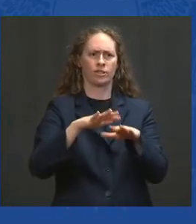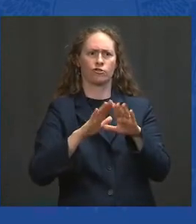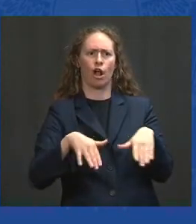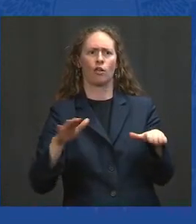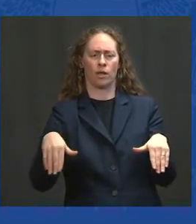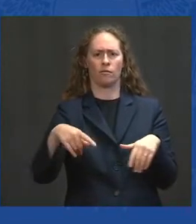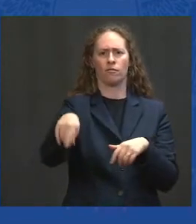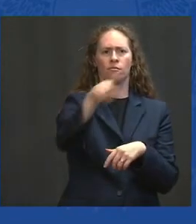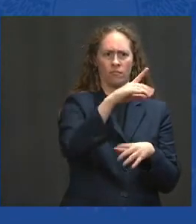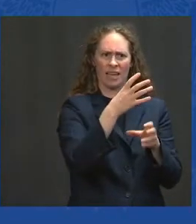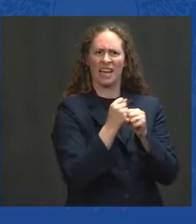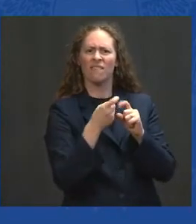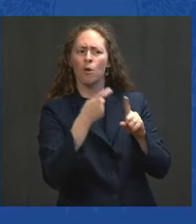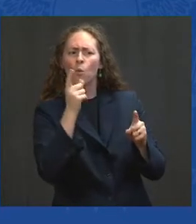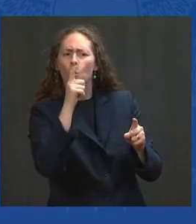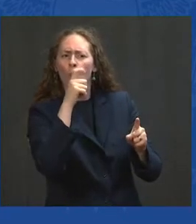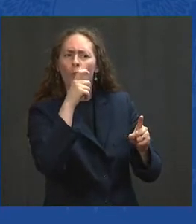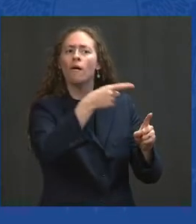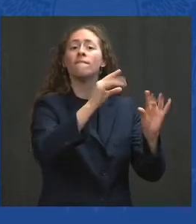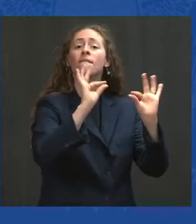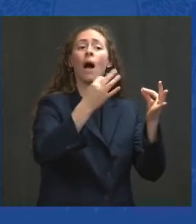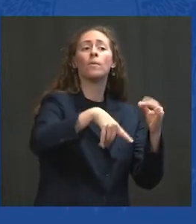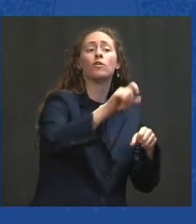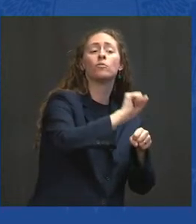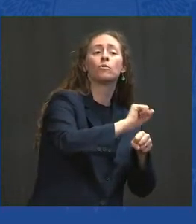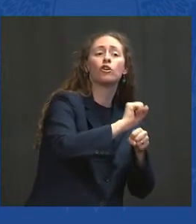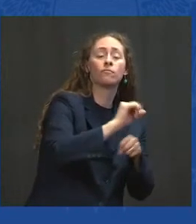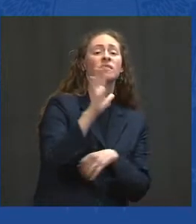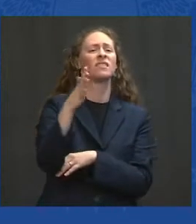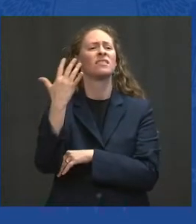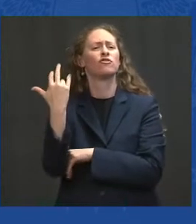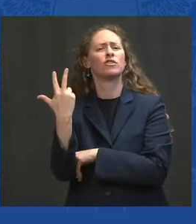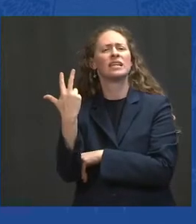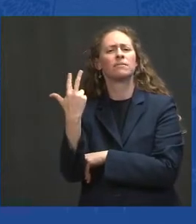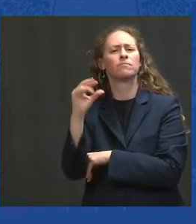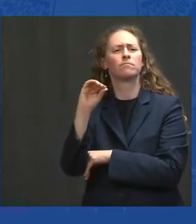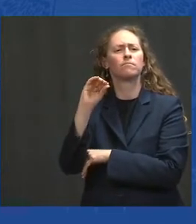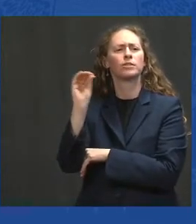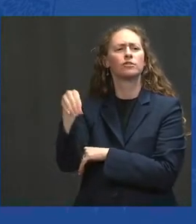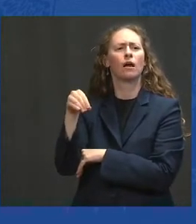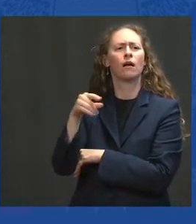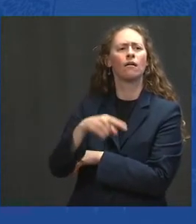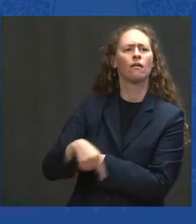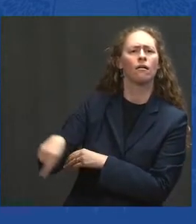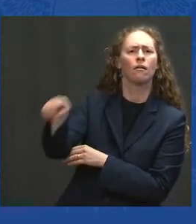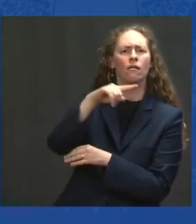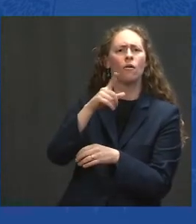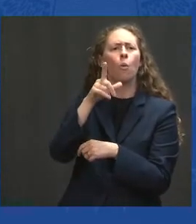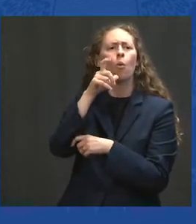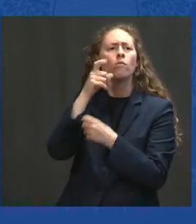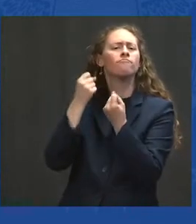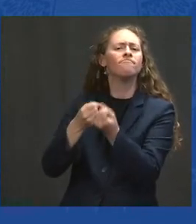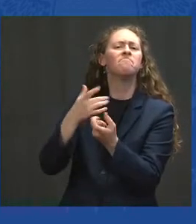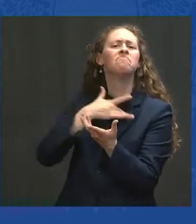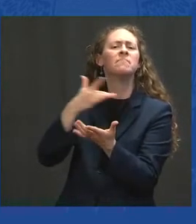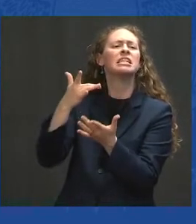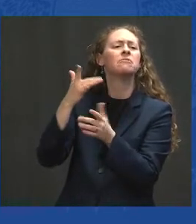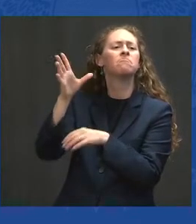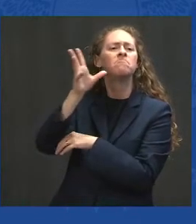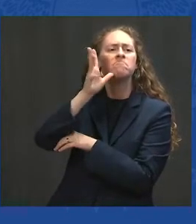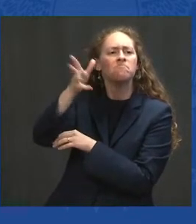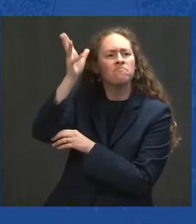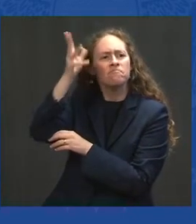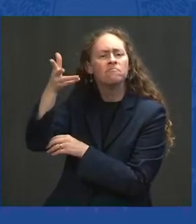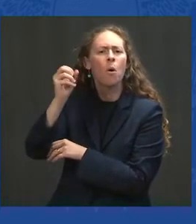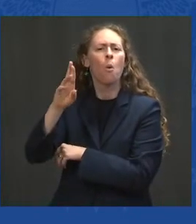families. And the other 3% include kids being raised by retired grandparents or by someone with a serious